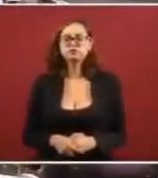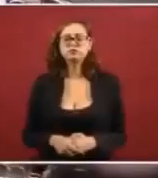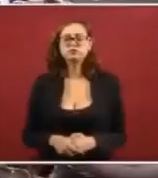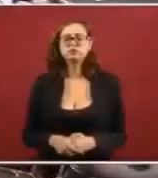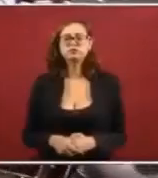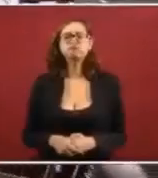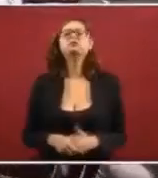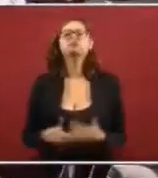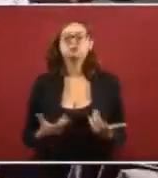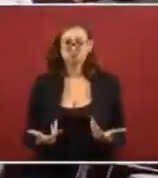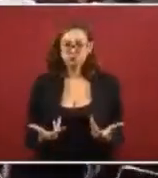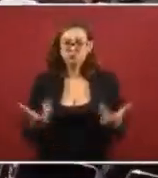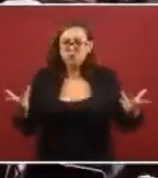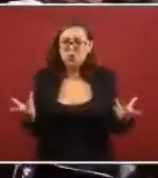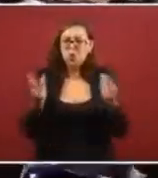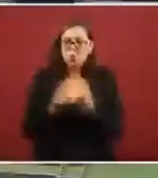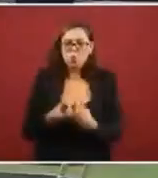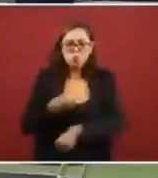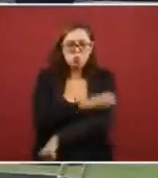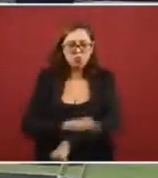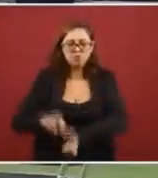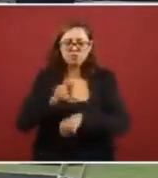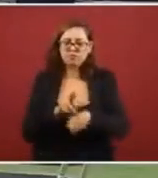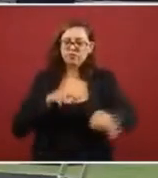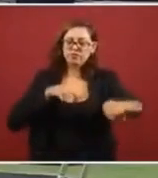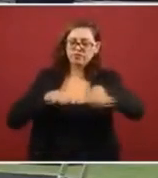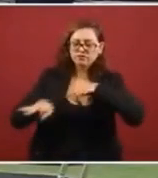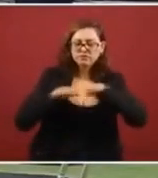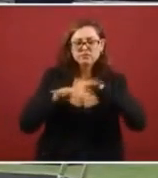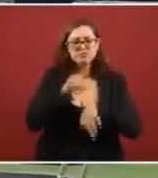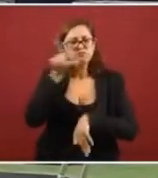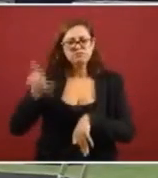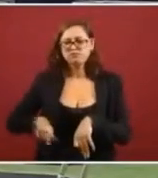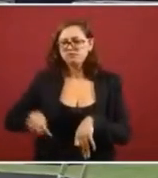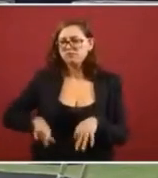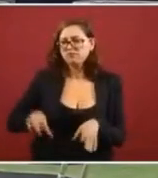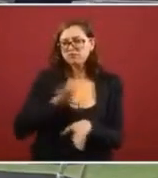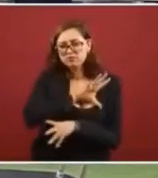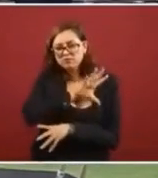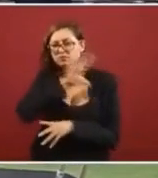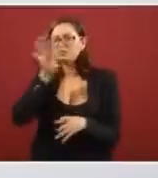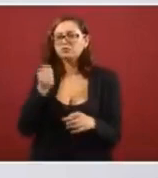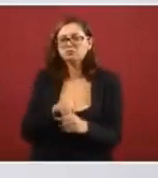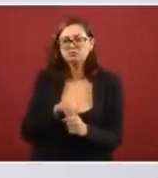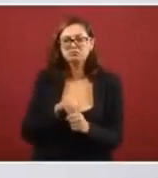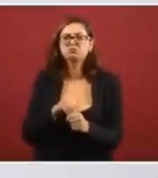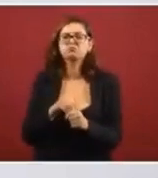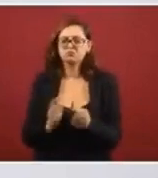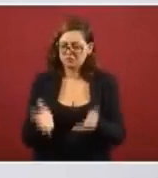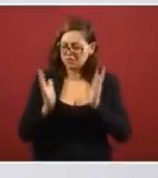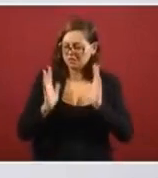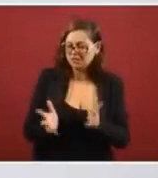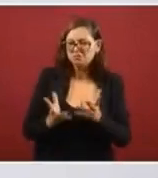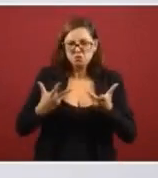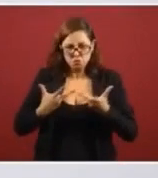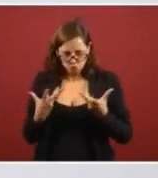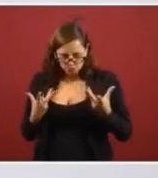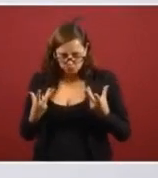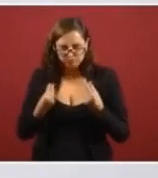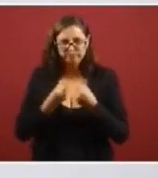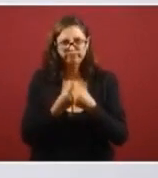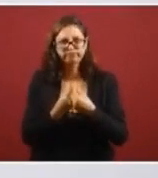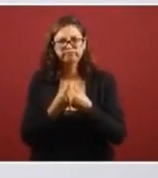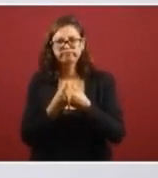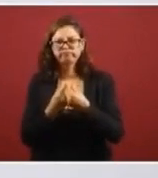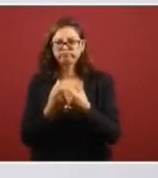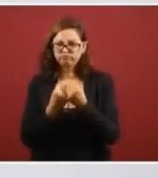and we are gaming it with coordinators work of all the government the way we're doing it now by